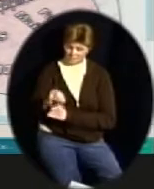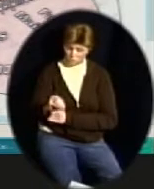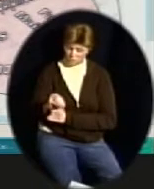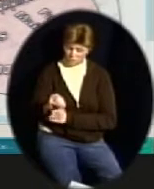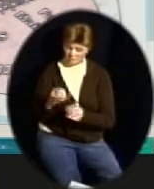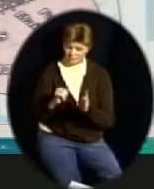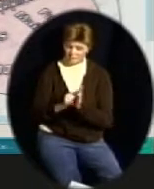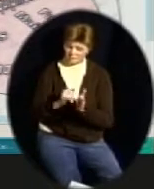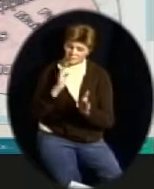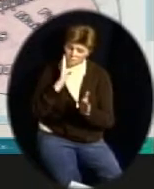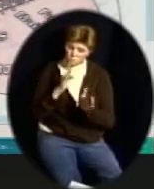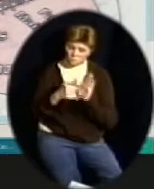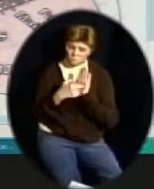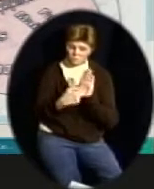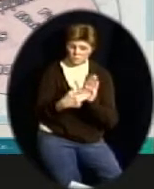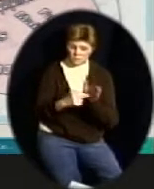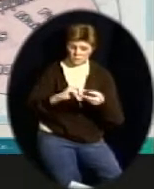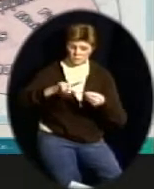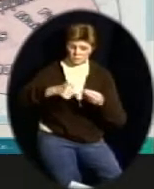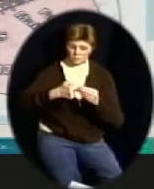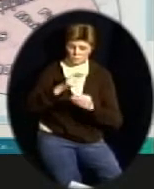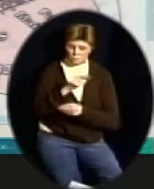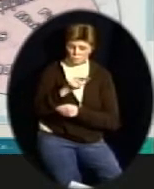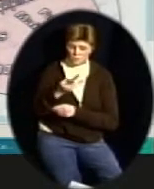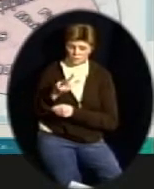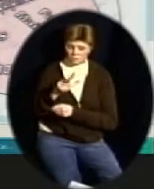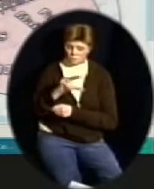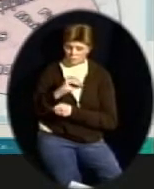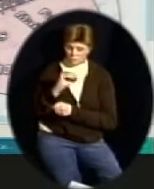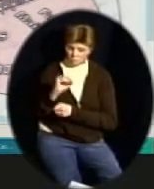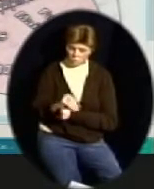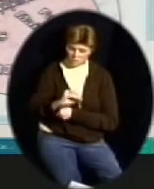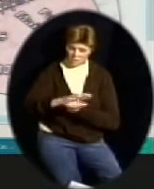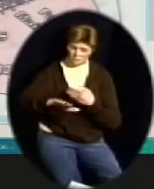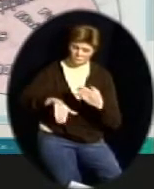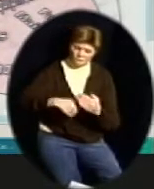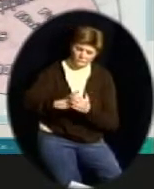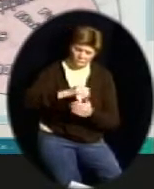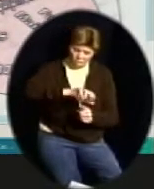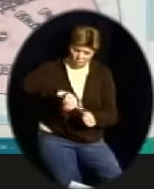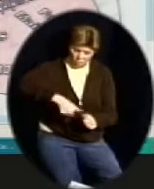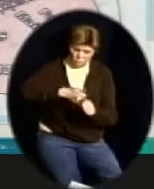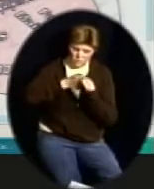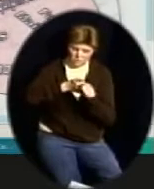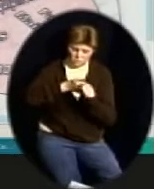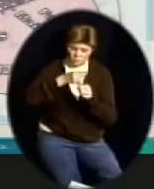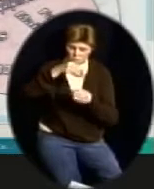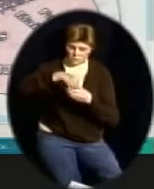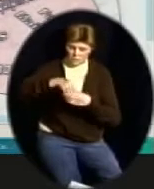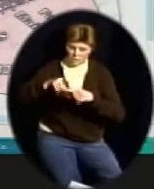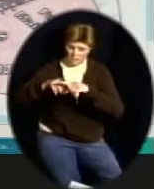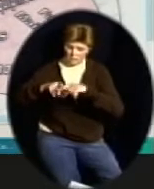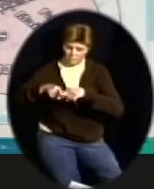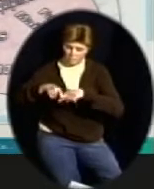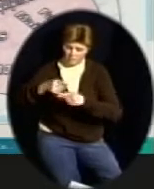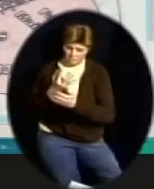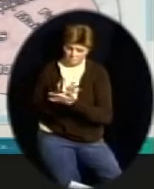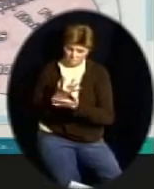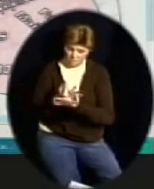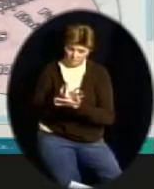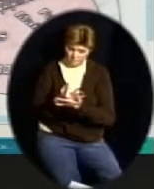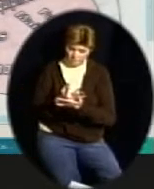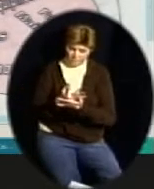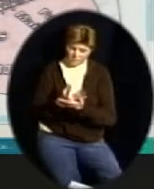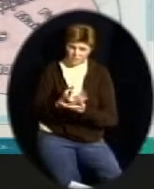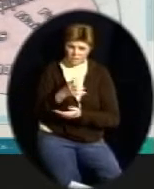about 23% of all of the reserves that are in this dependent fund. So the contingency reserve fund should not be